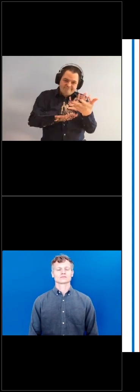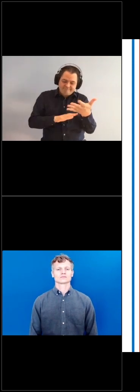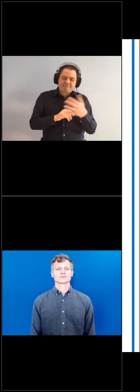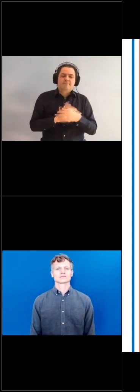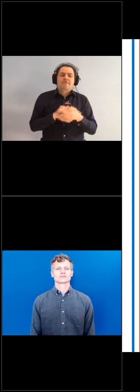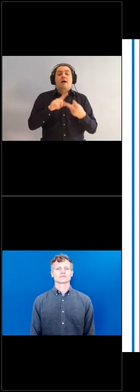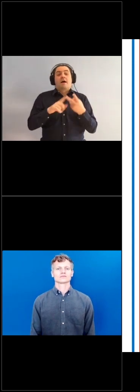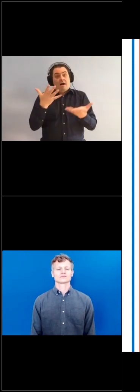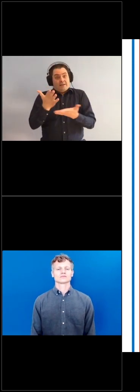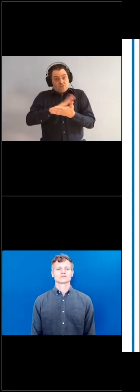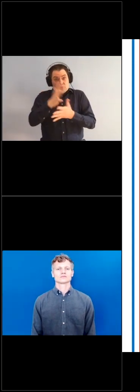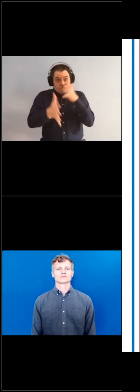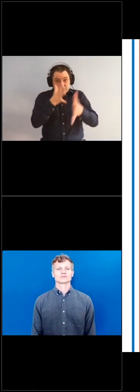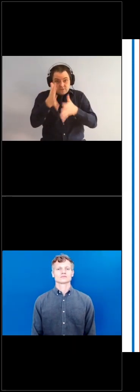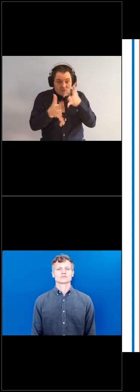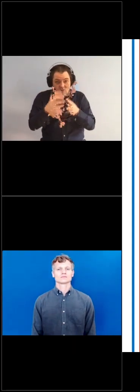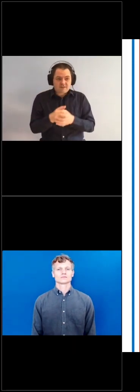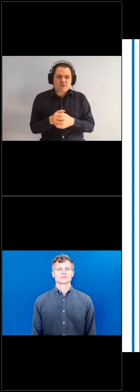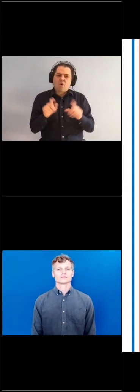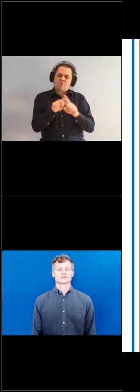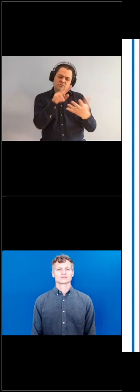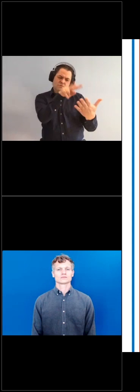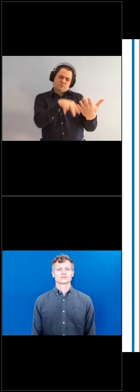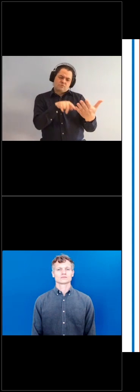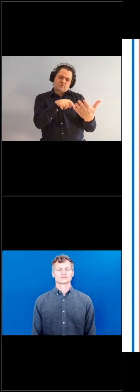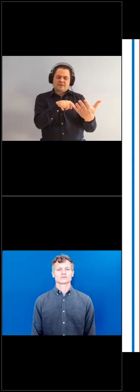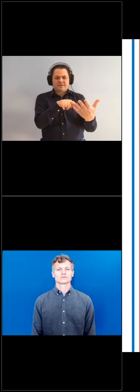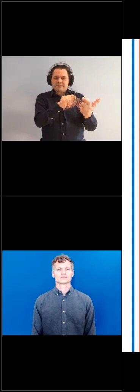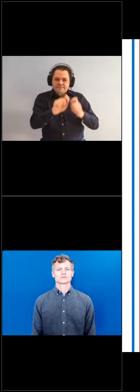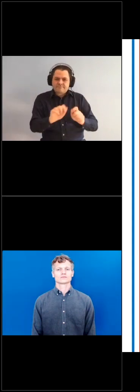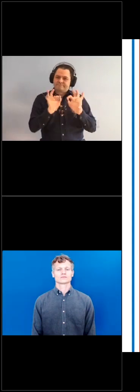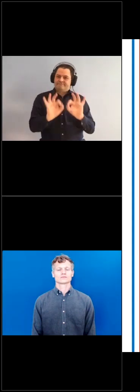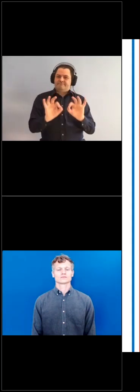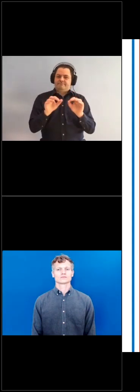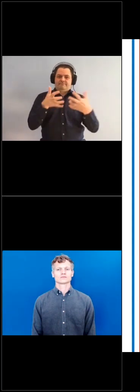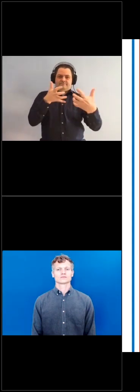that they are accessible. Next slide, please.